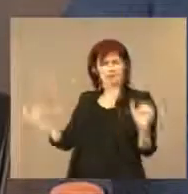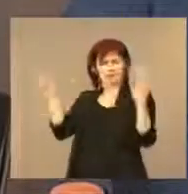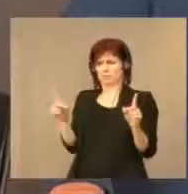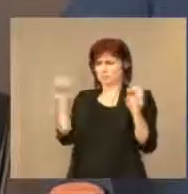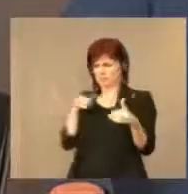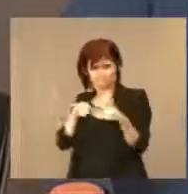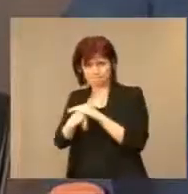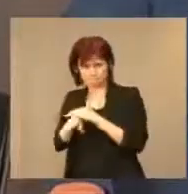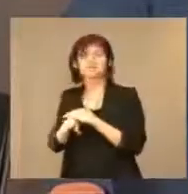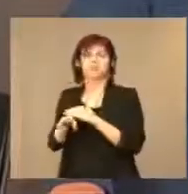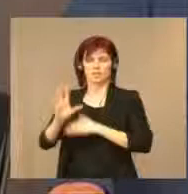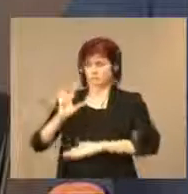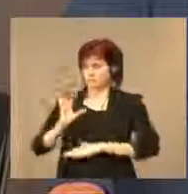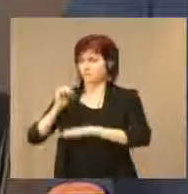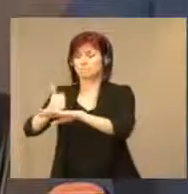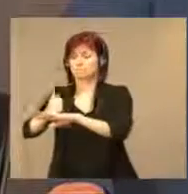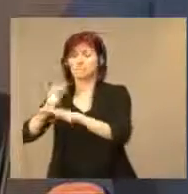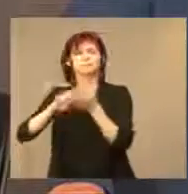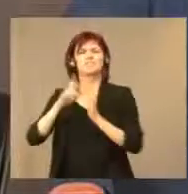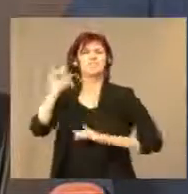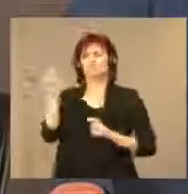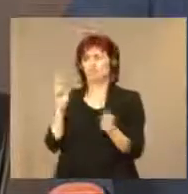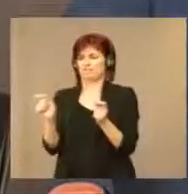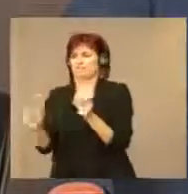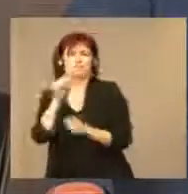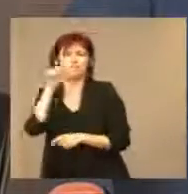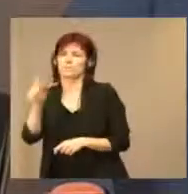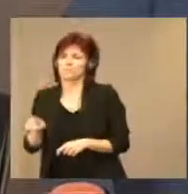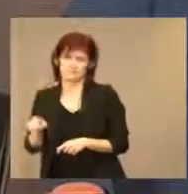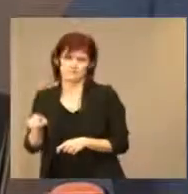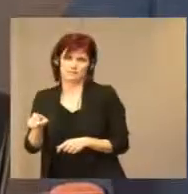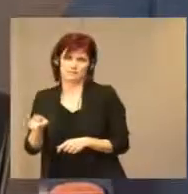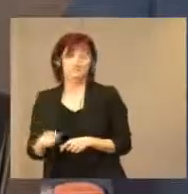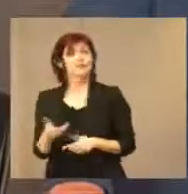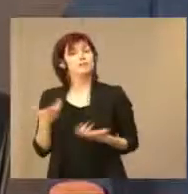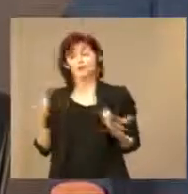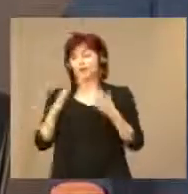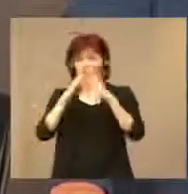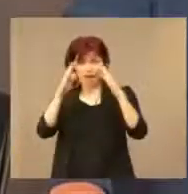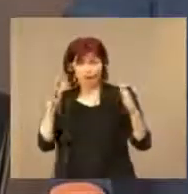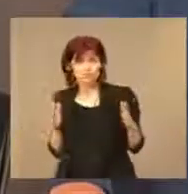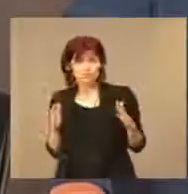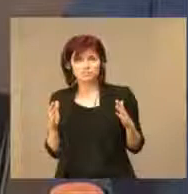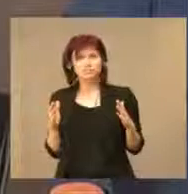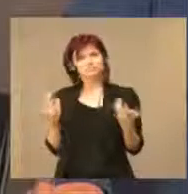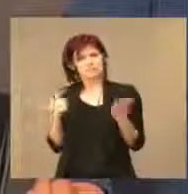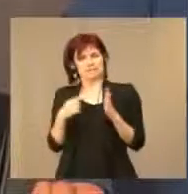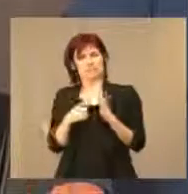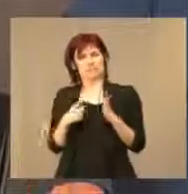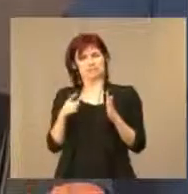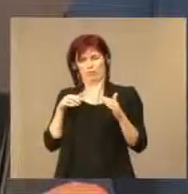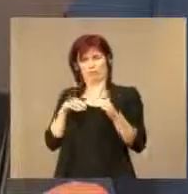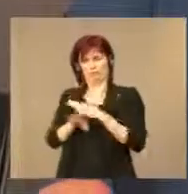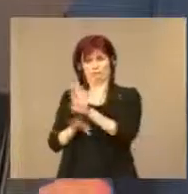disabilities particularly, we don't have to change it later. And maybe building split-level houses isn't maybe the best way to build a